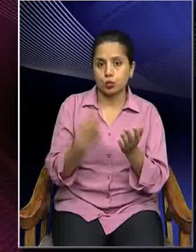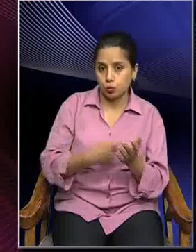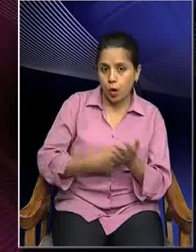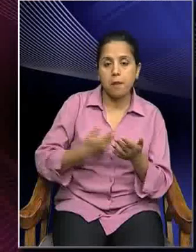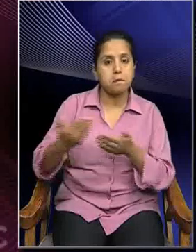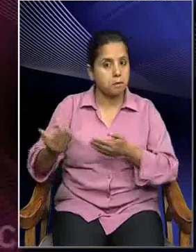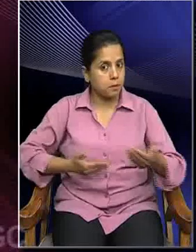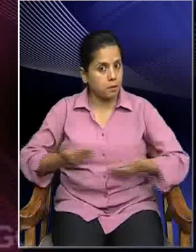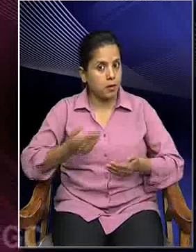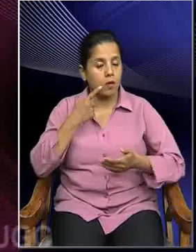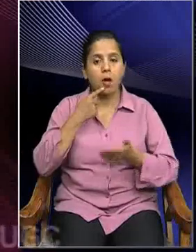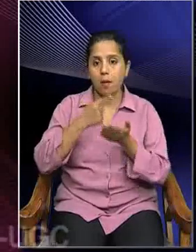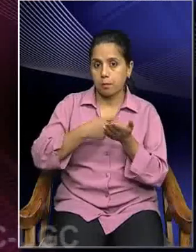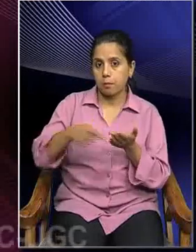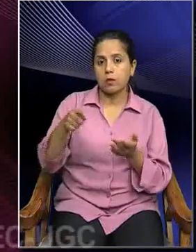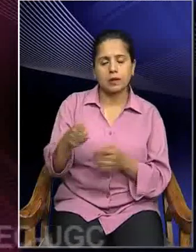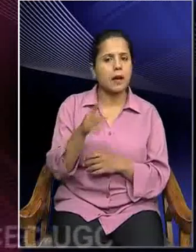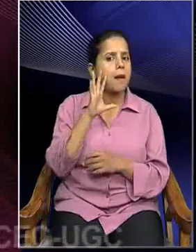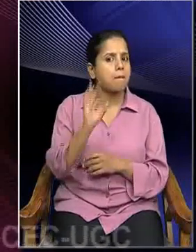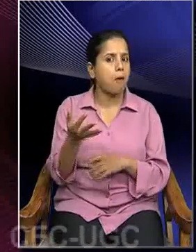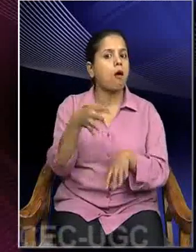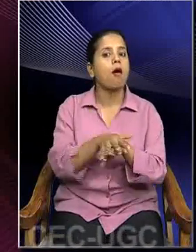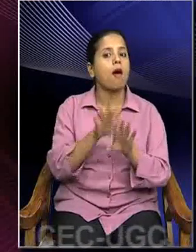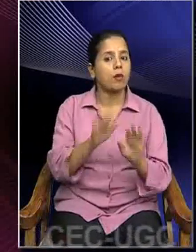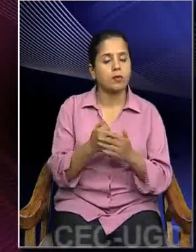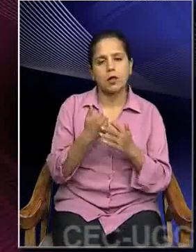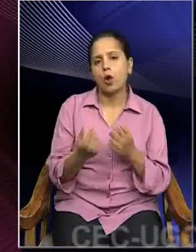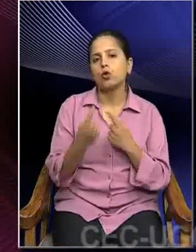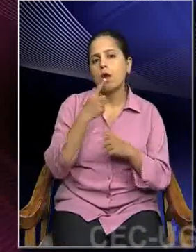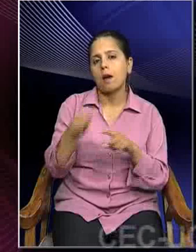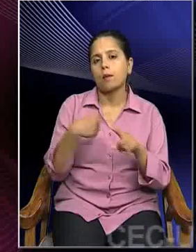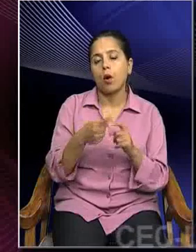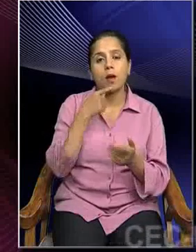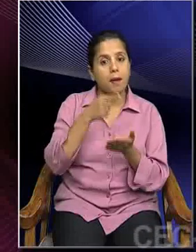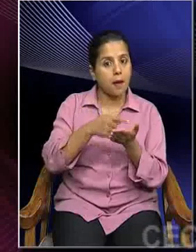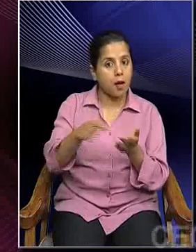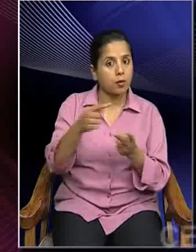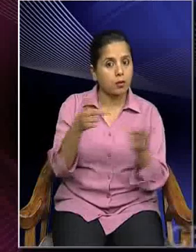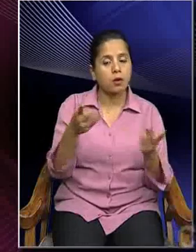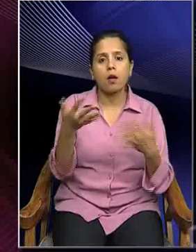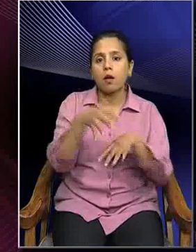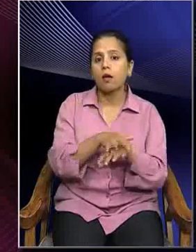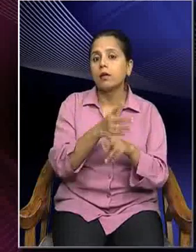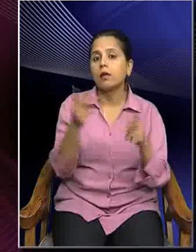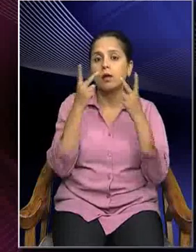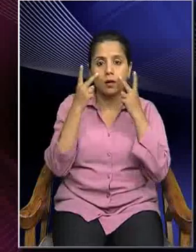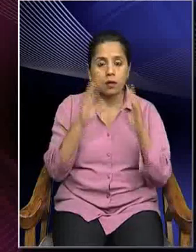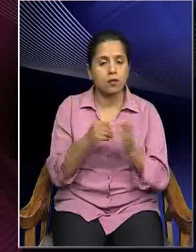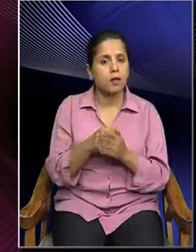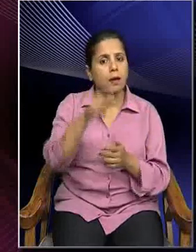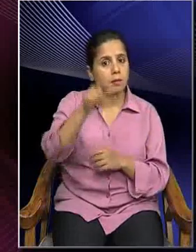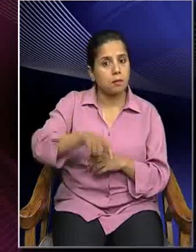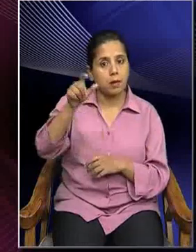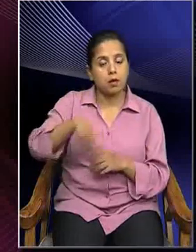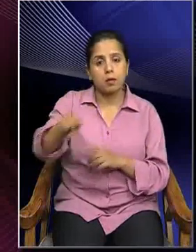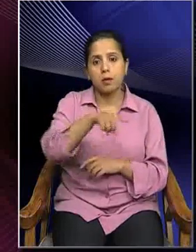behavior, sanctions are imposed. Now when we talk about sanctions, it implies that individual